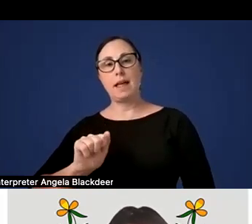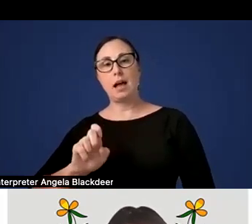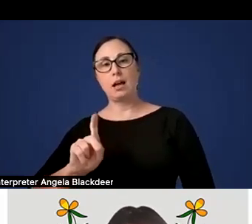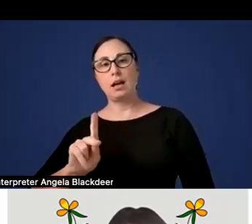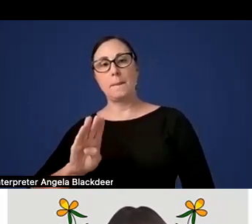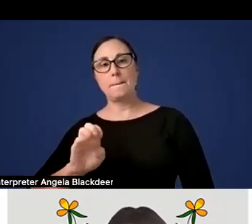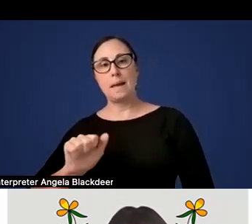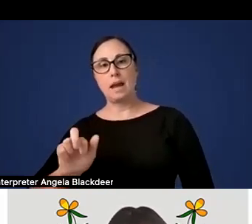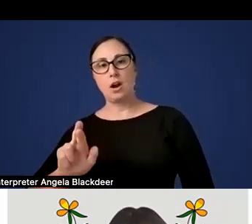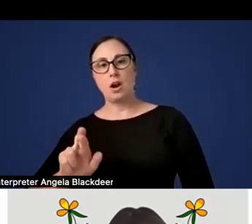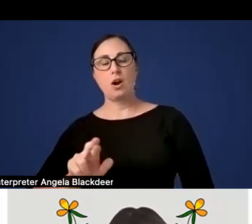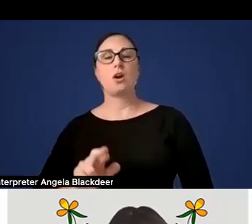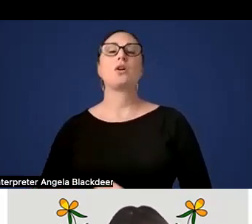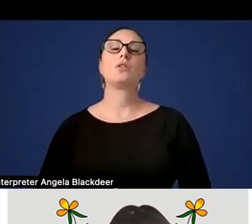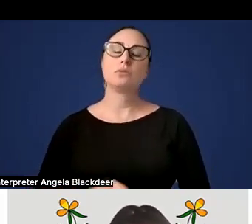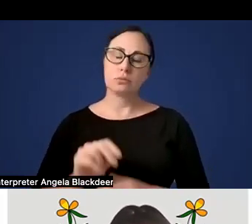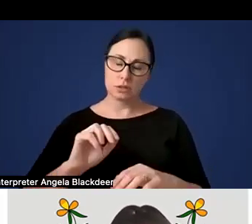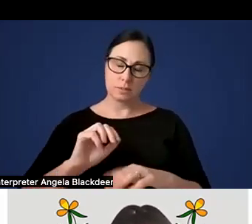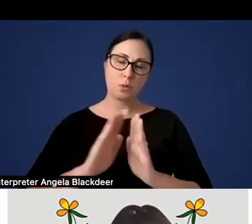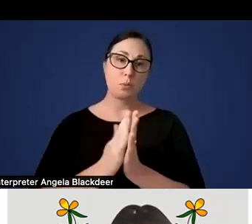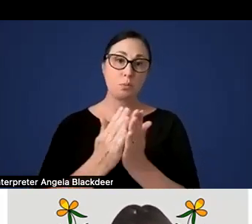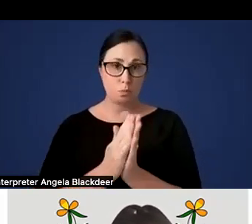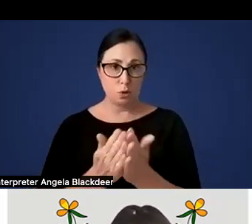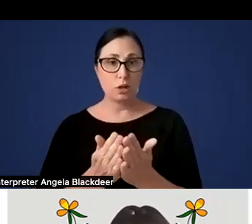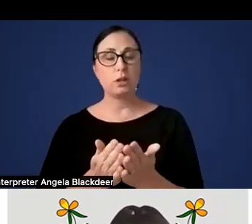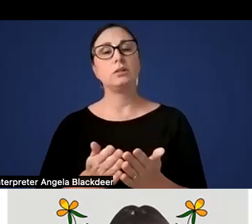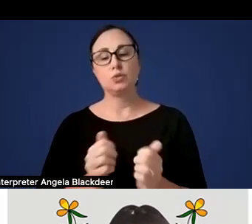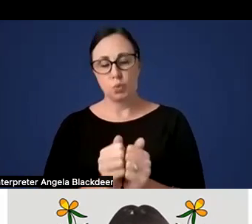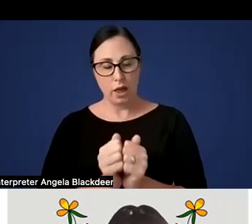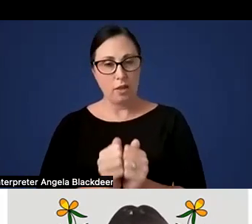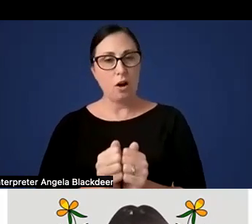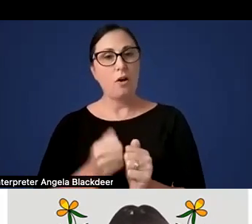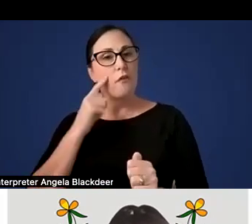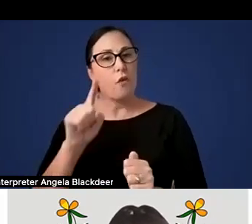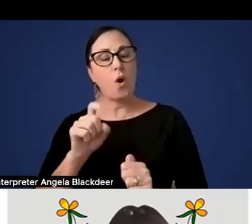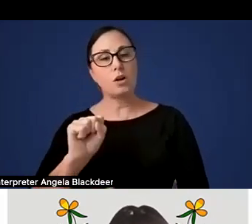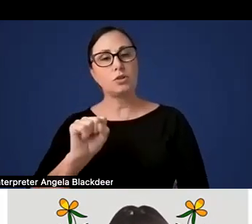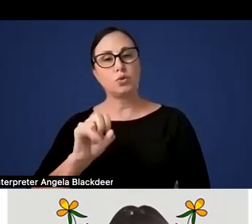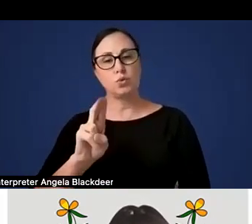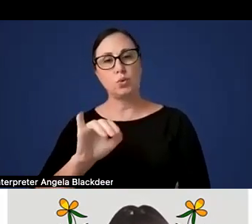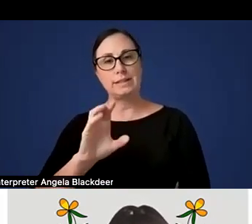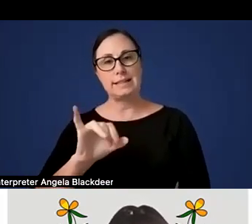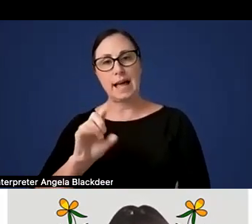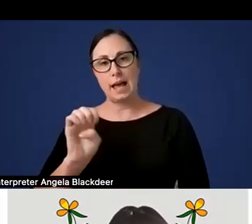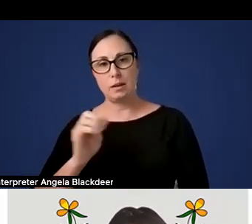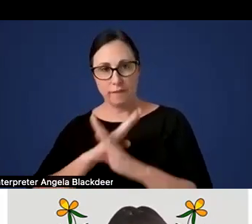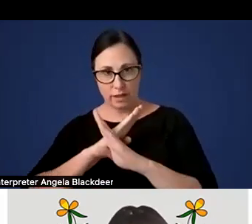prevention just within our community, and having our 7 teachings in